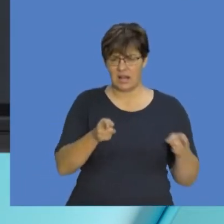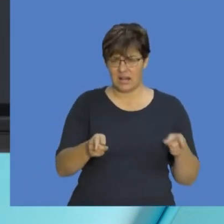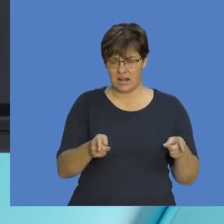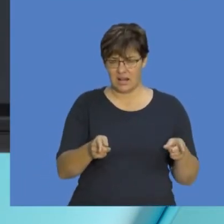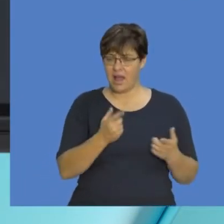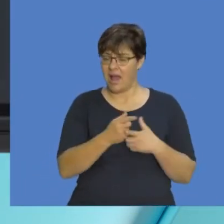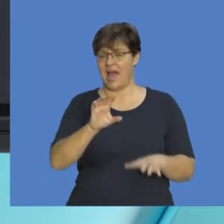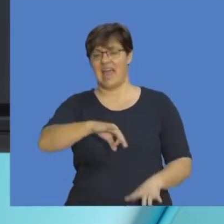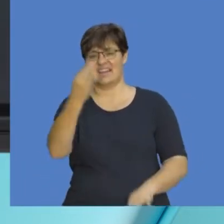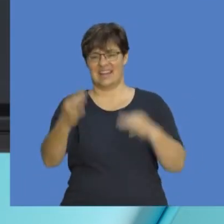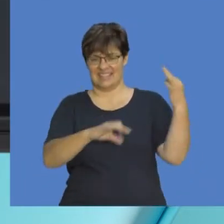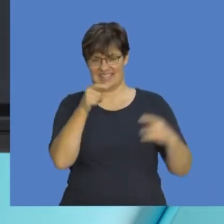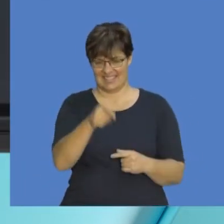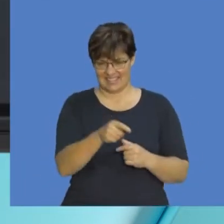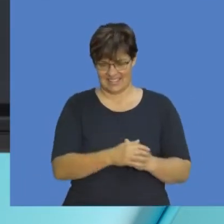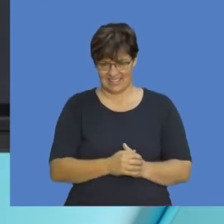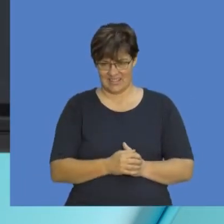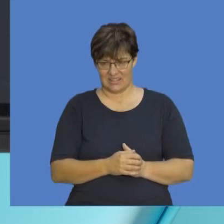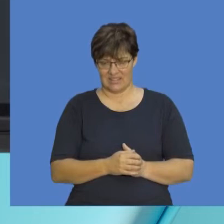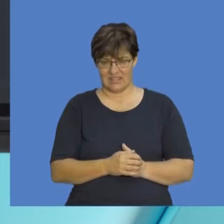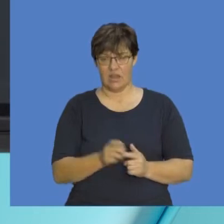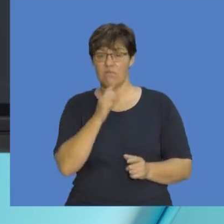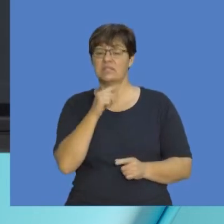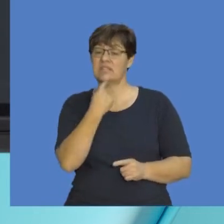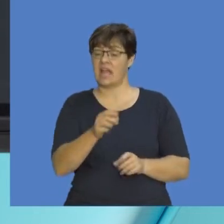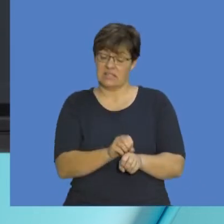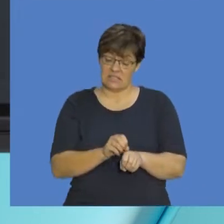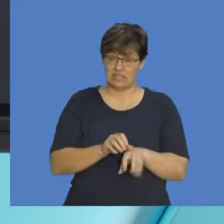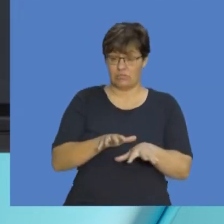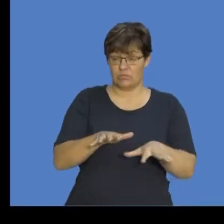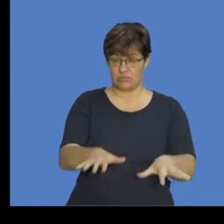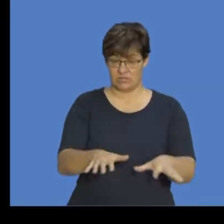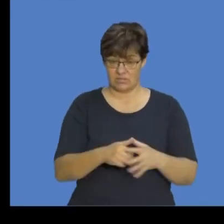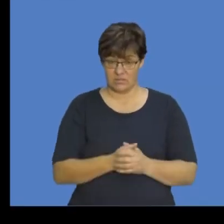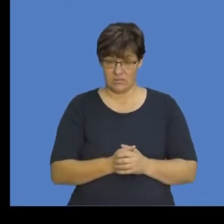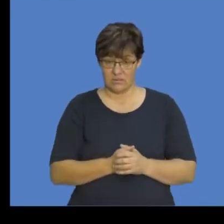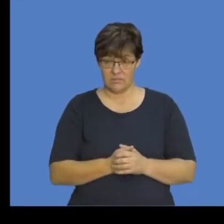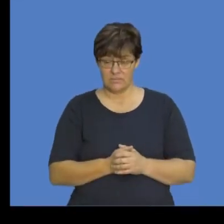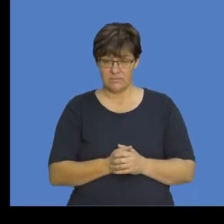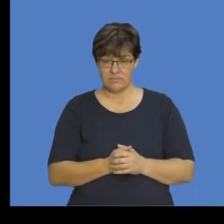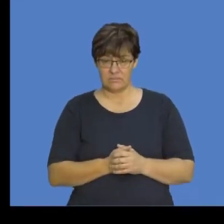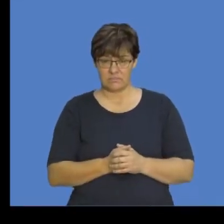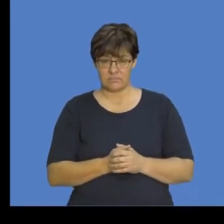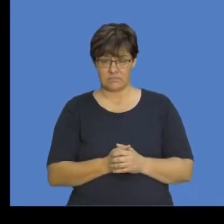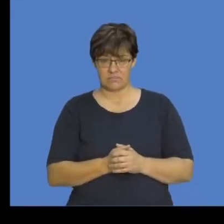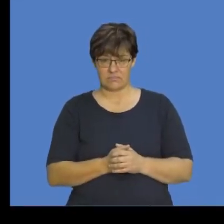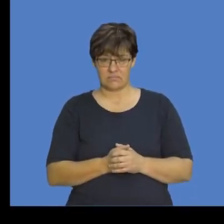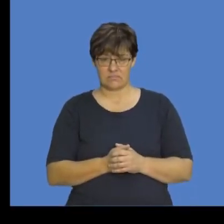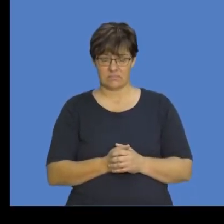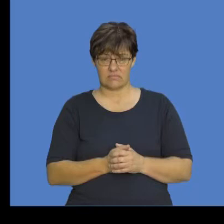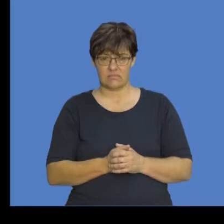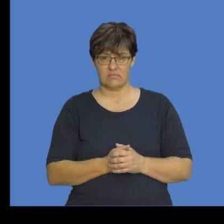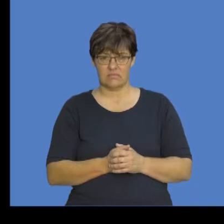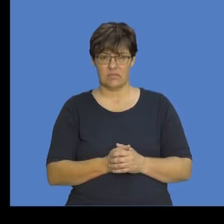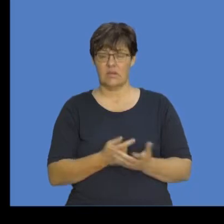That's when we do an analysis. And when we talk about distribution, we're